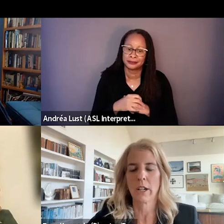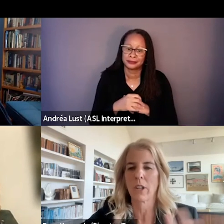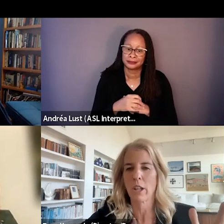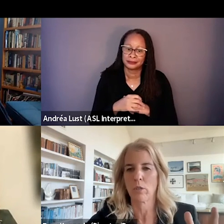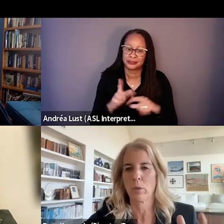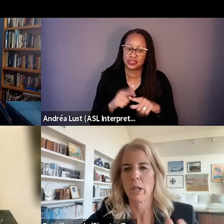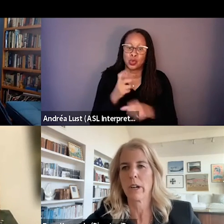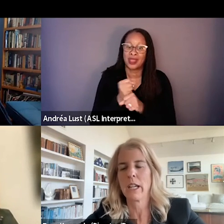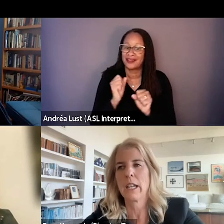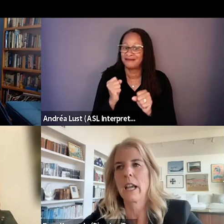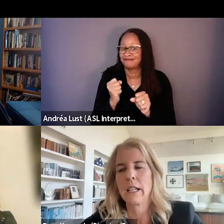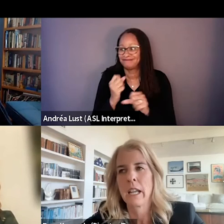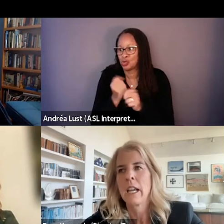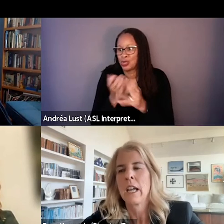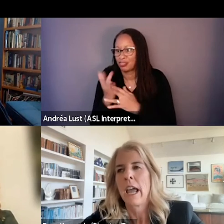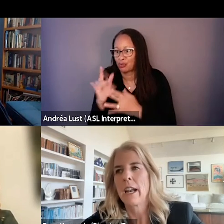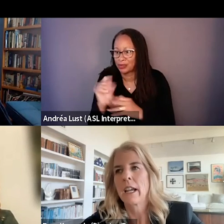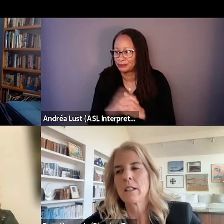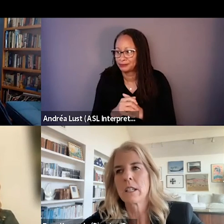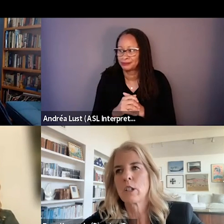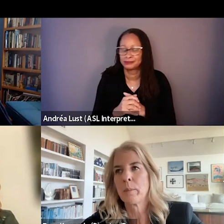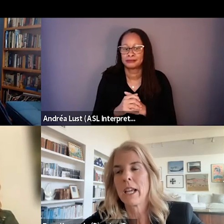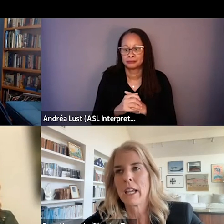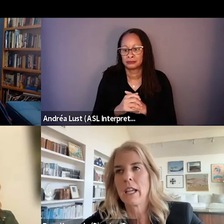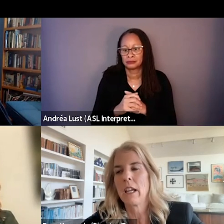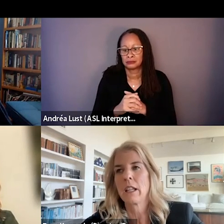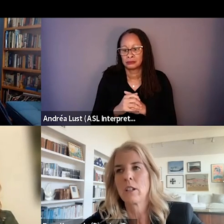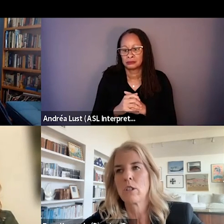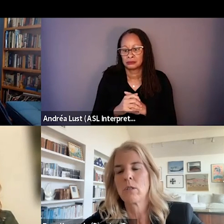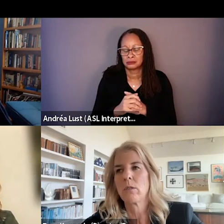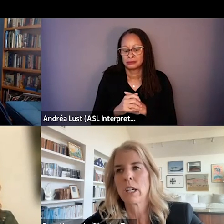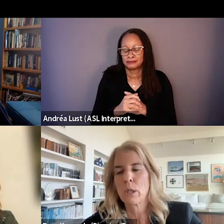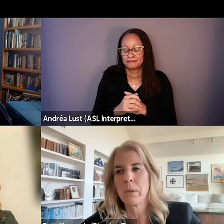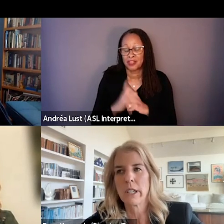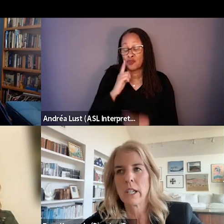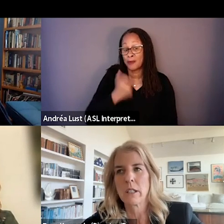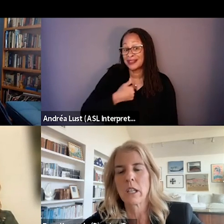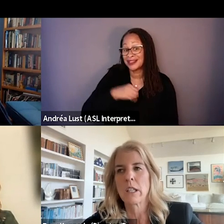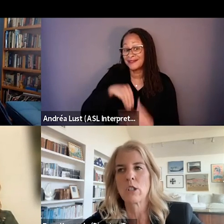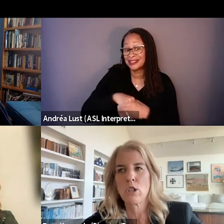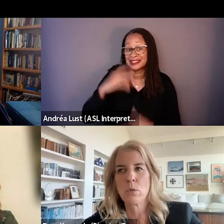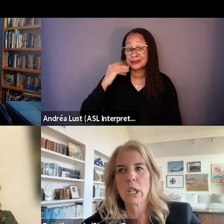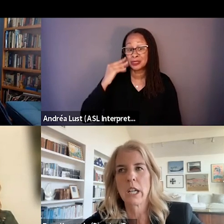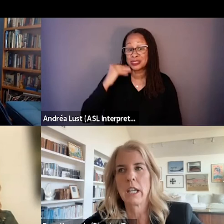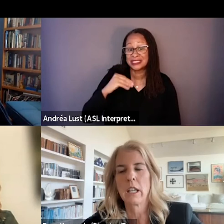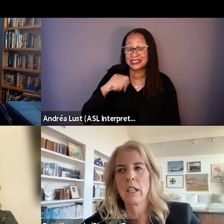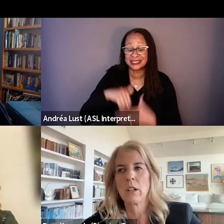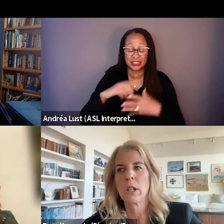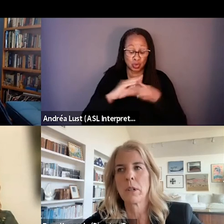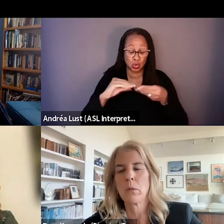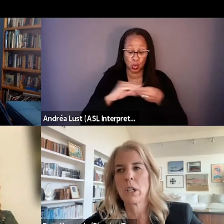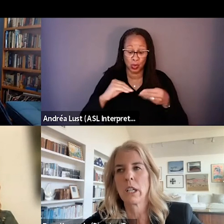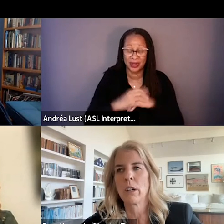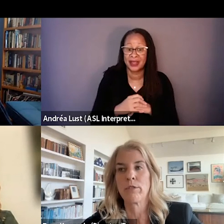to kind of get through it, right? And I guess to me in this experience and this story,